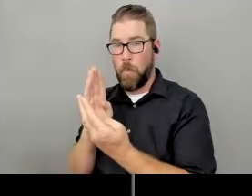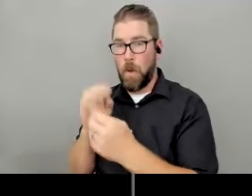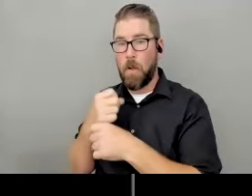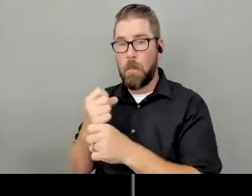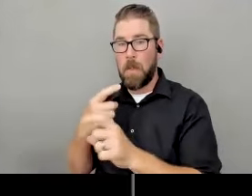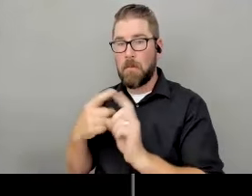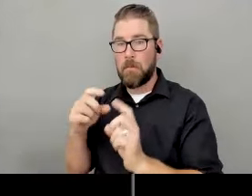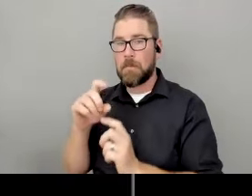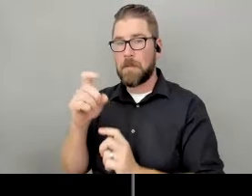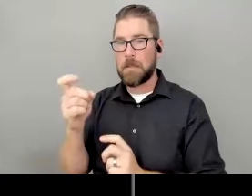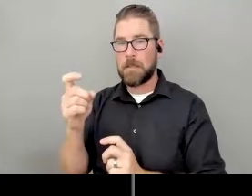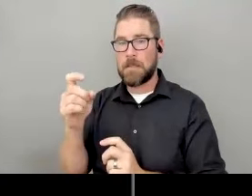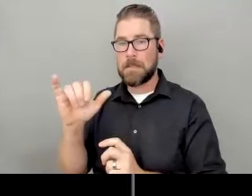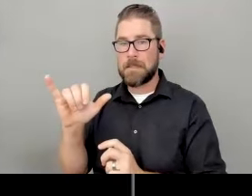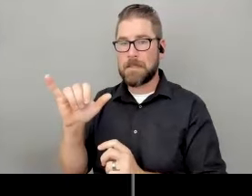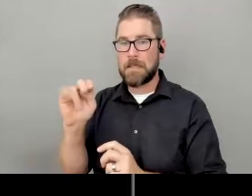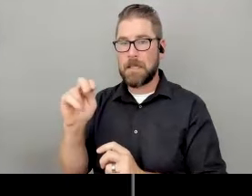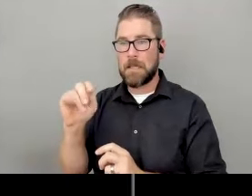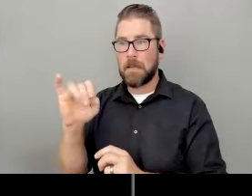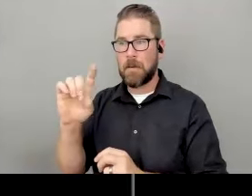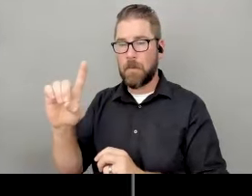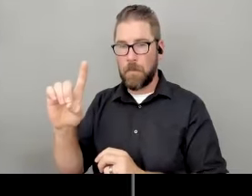So frontal, zygomatic,